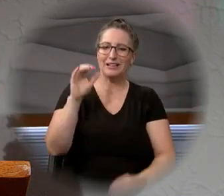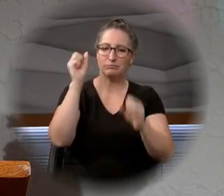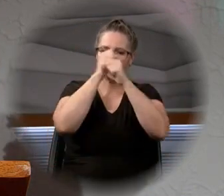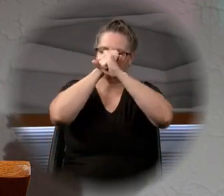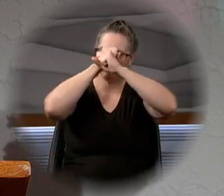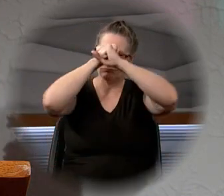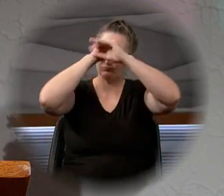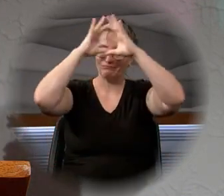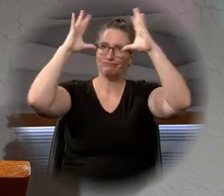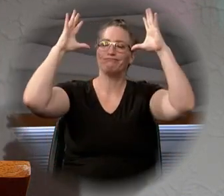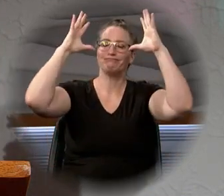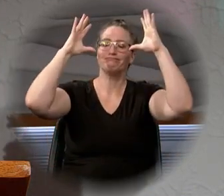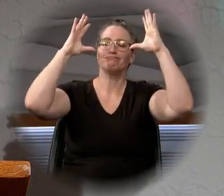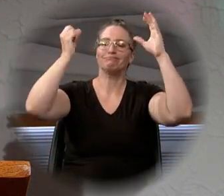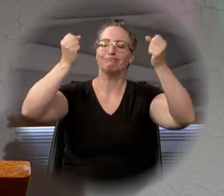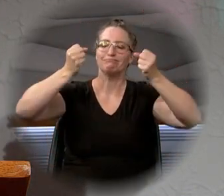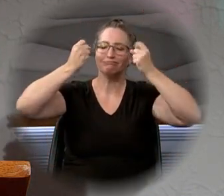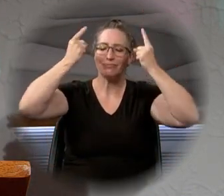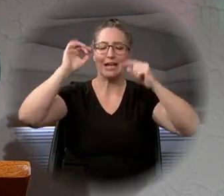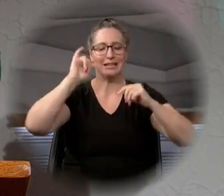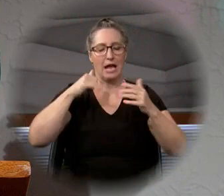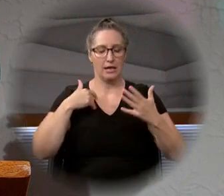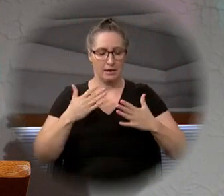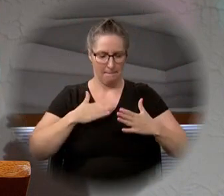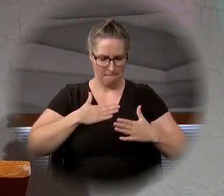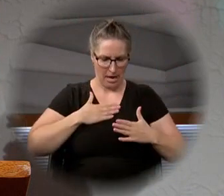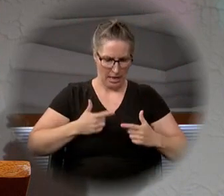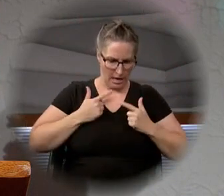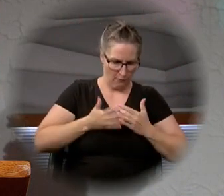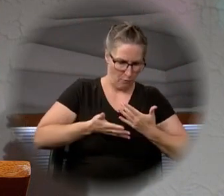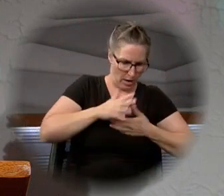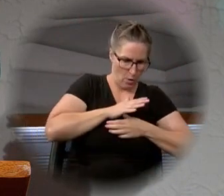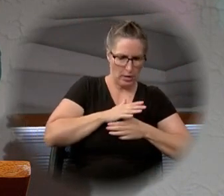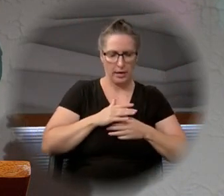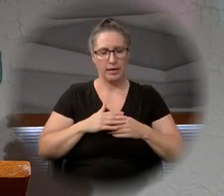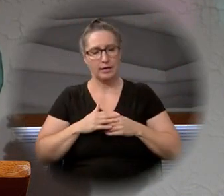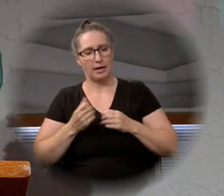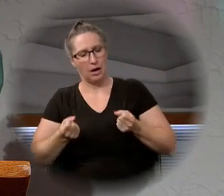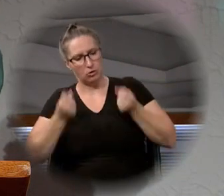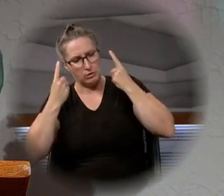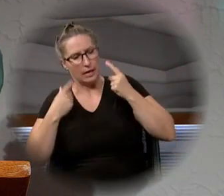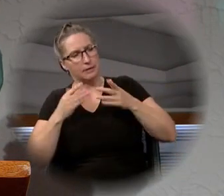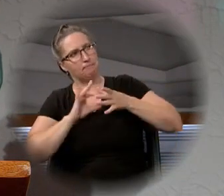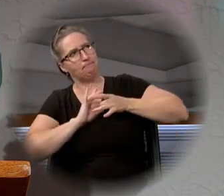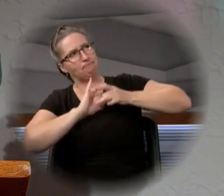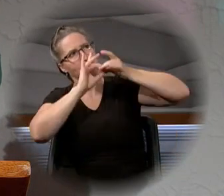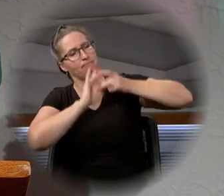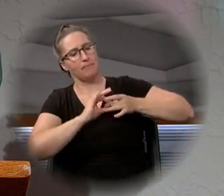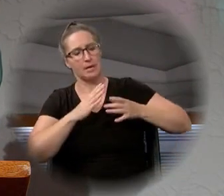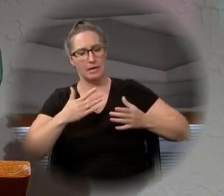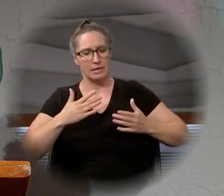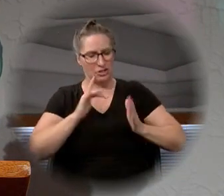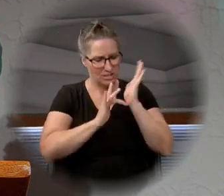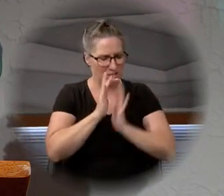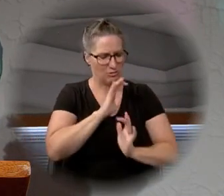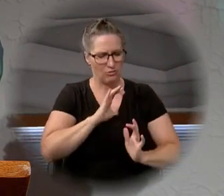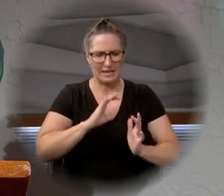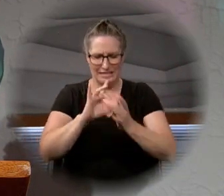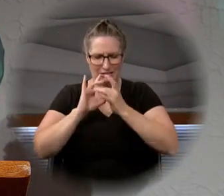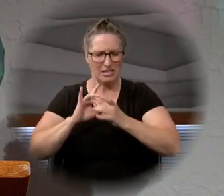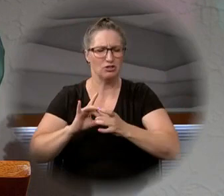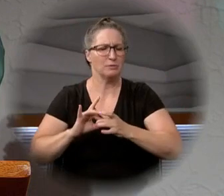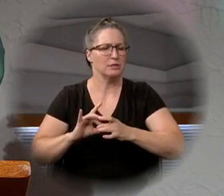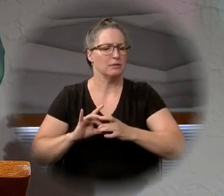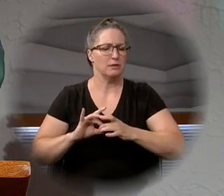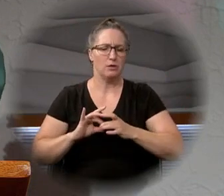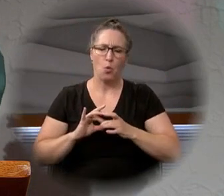kind of priority and that kind of treasure, God's kingdom, a relationship with Jesus Christ, really something